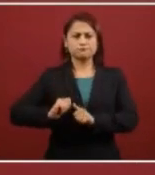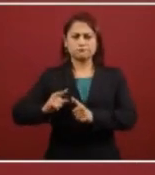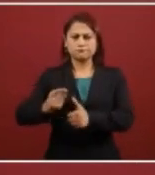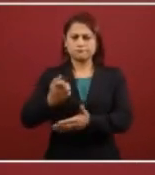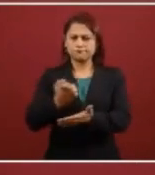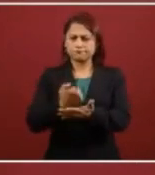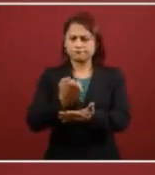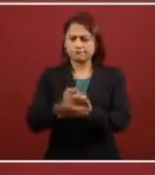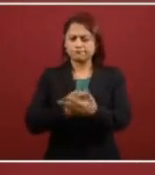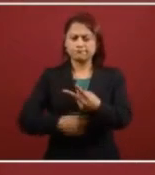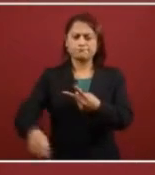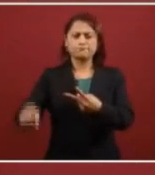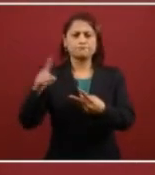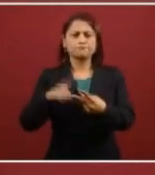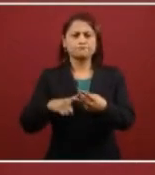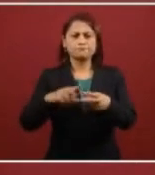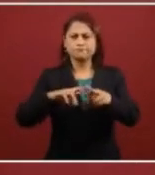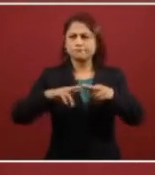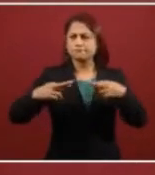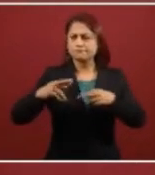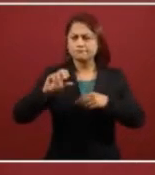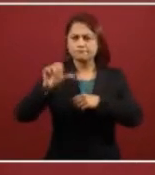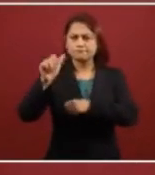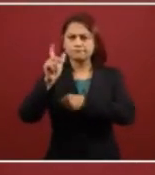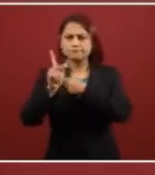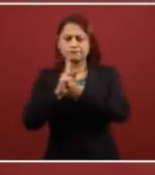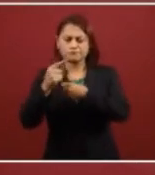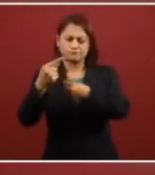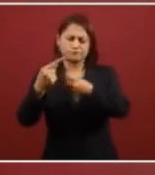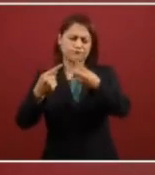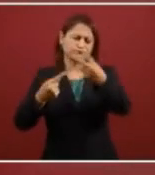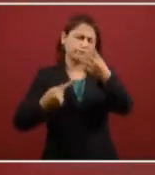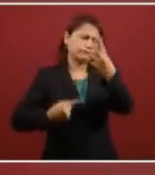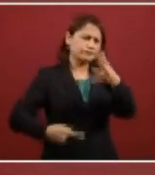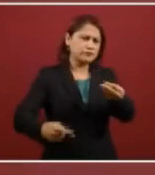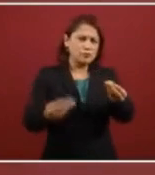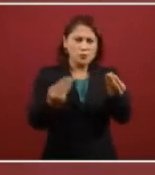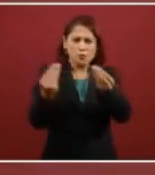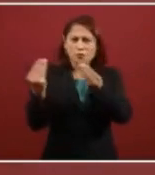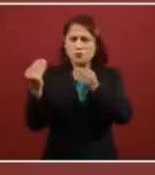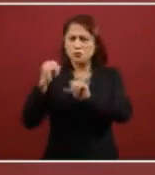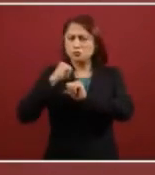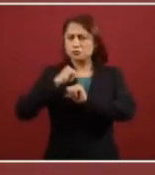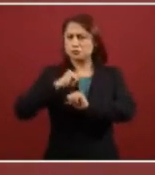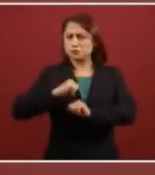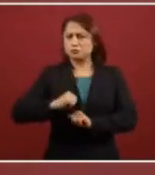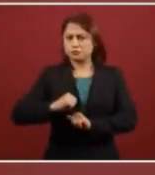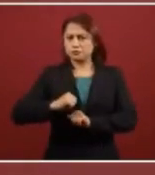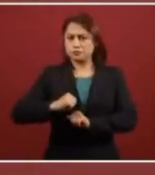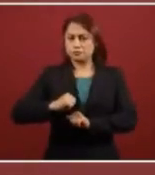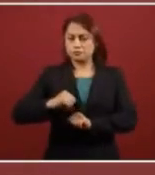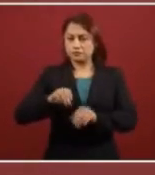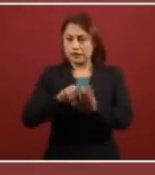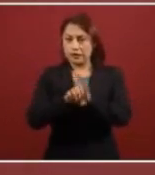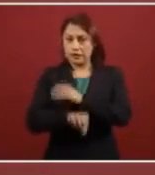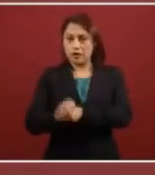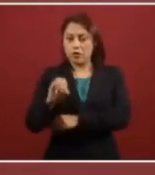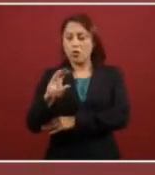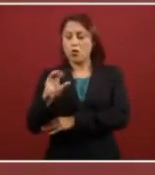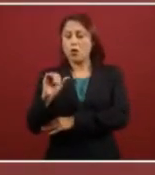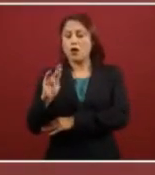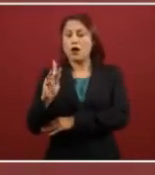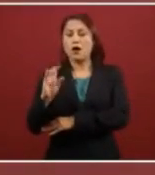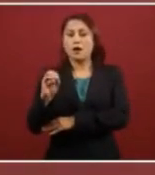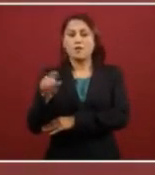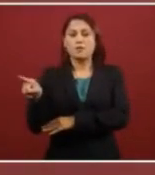de guerra relations, muchísimos Hacienda lots of them y Ocampo fue como dos o and tres Ocampo veces. Was